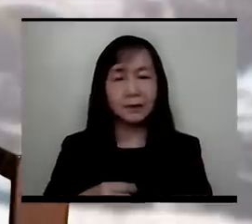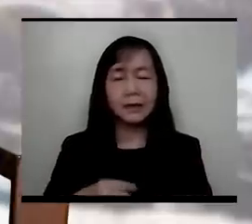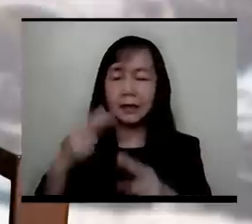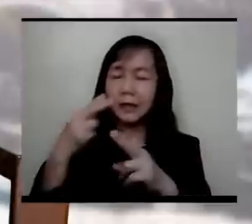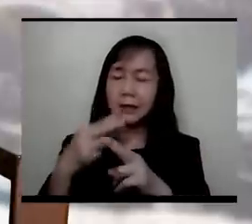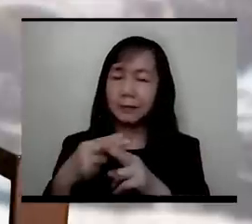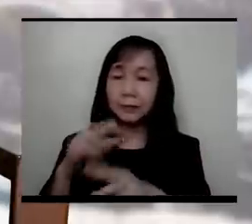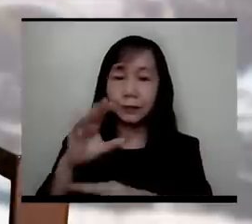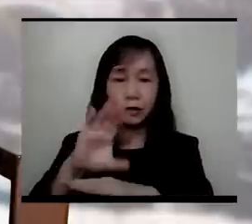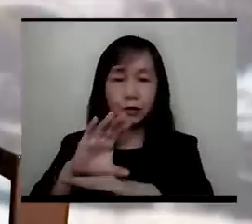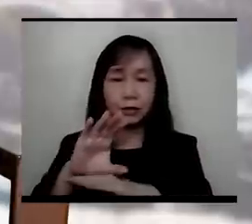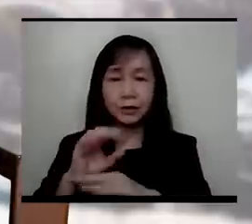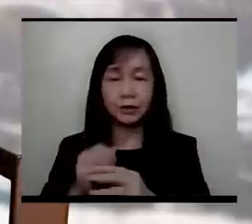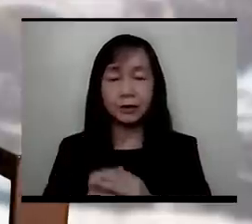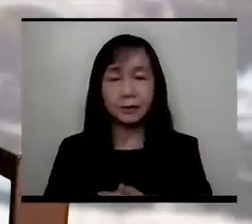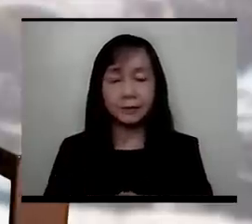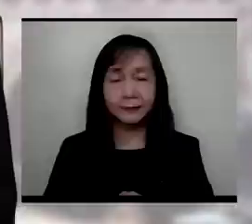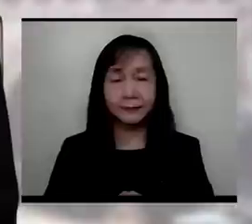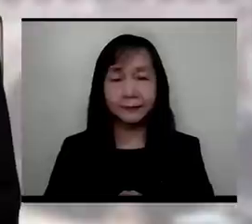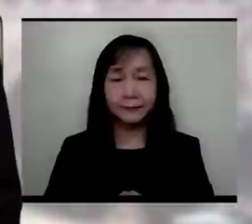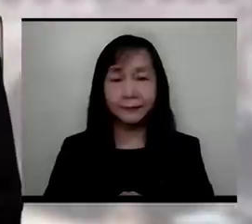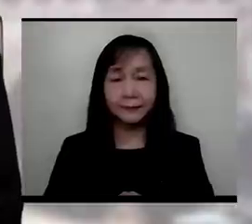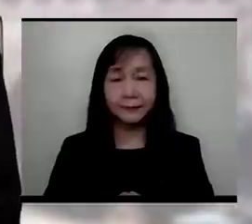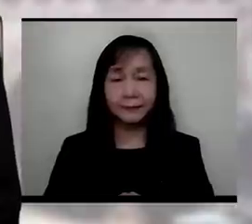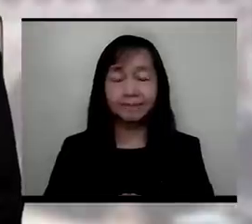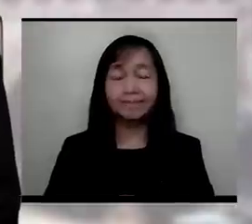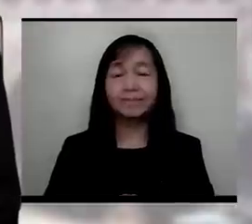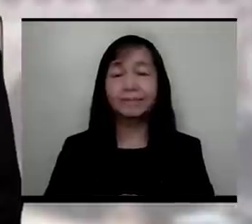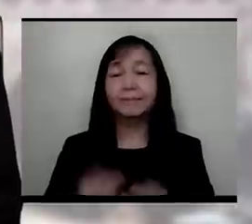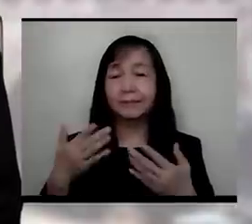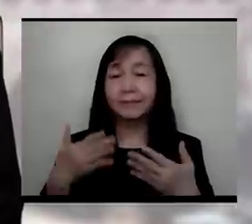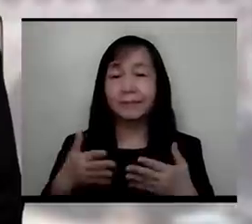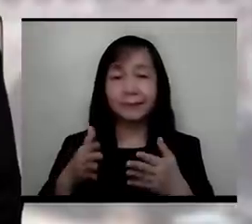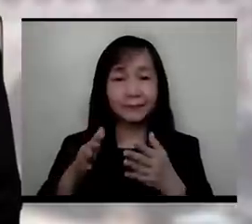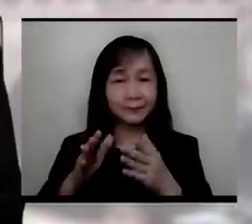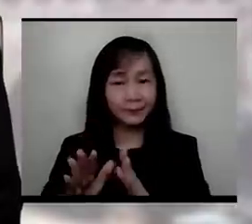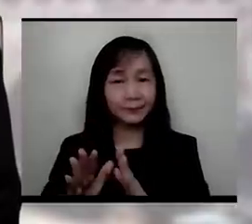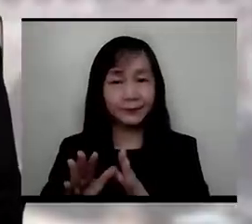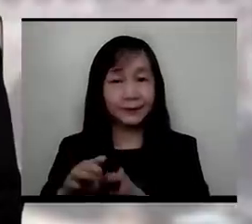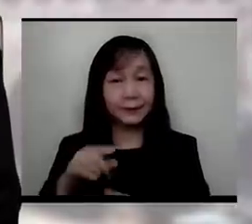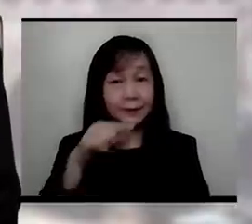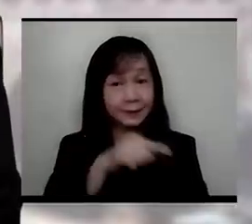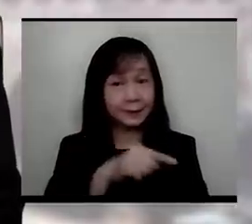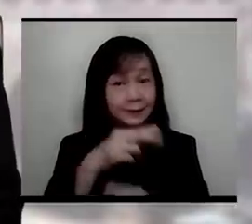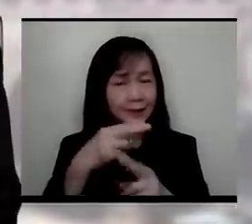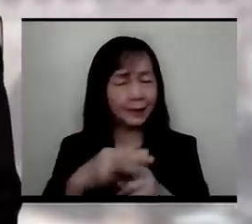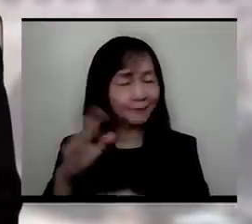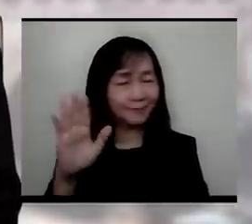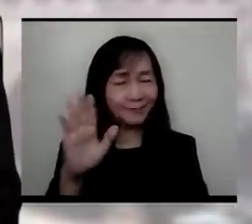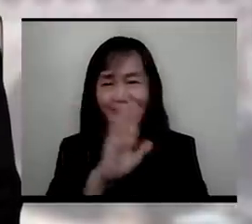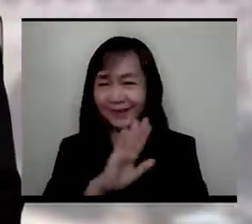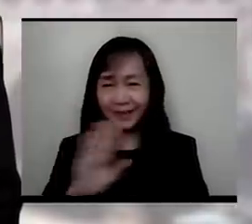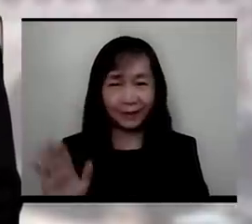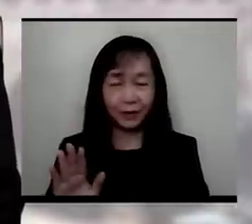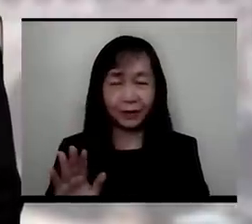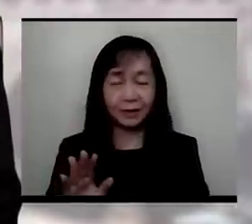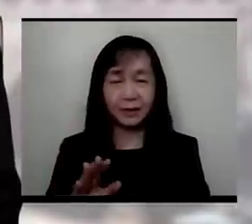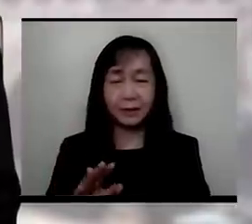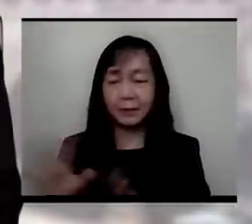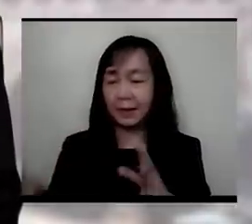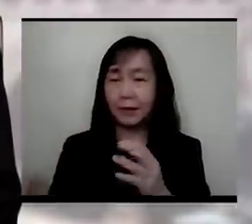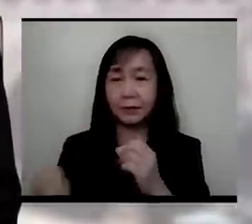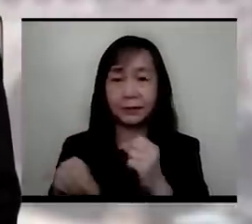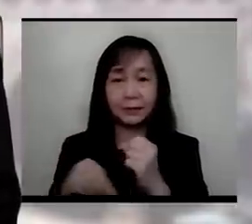of the church Let his name never Never